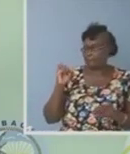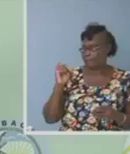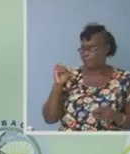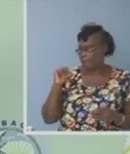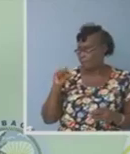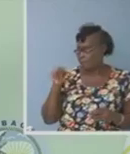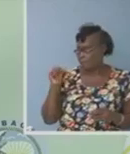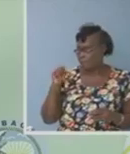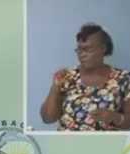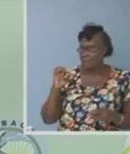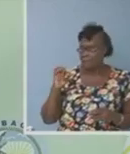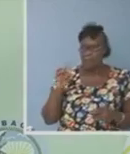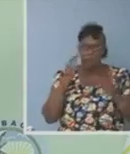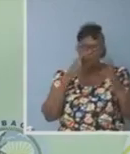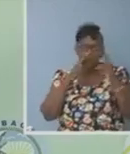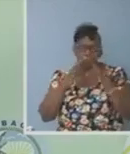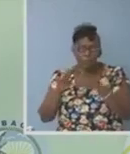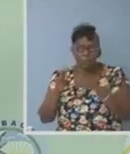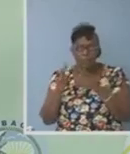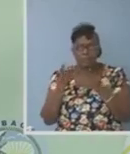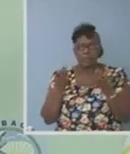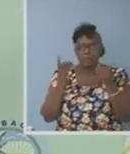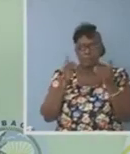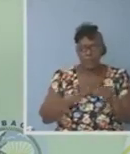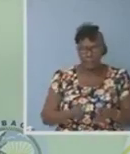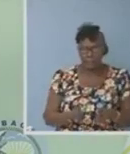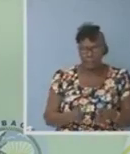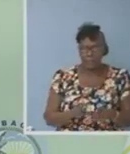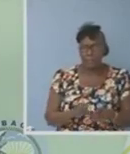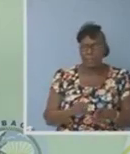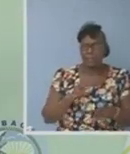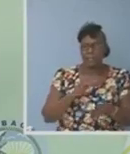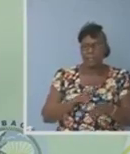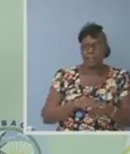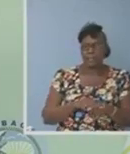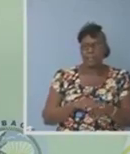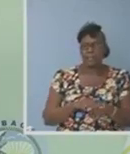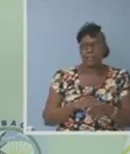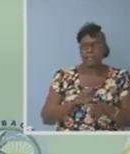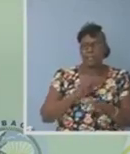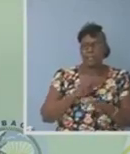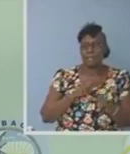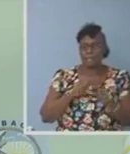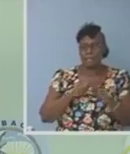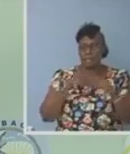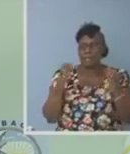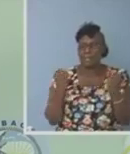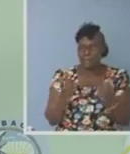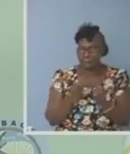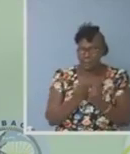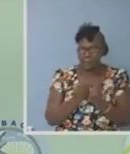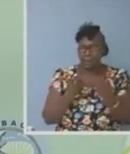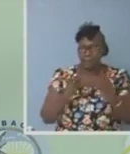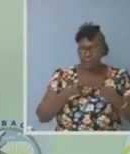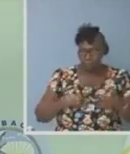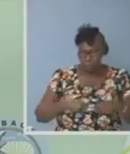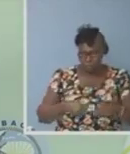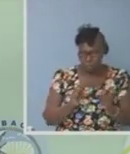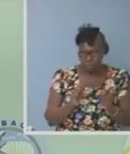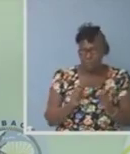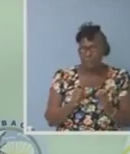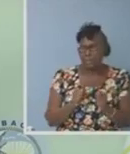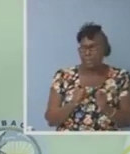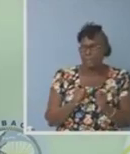is happening. But additionally, at the Assembly level, we will be recalibrating our fiscal priorities, and we